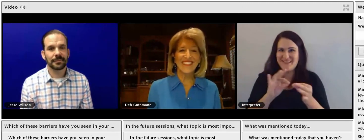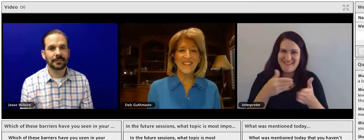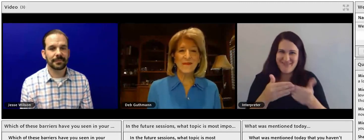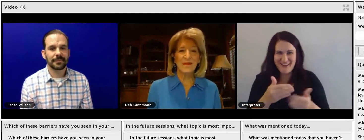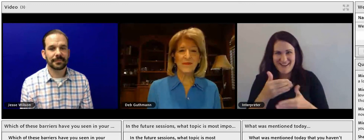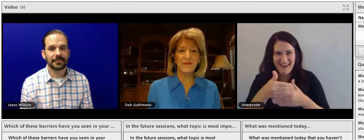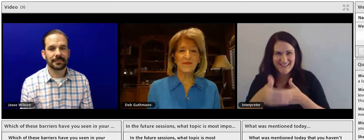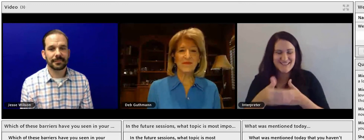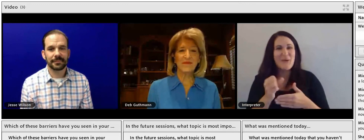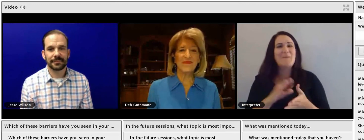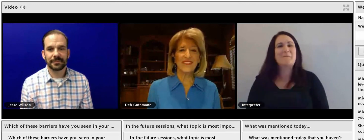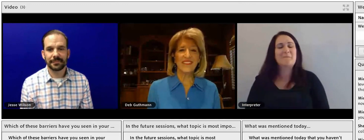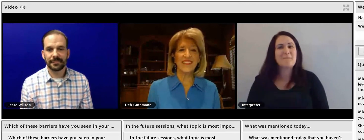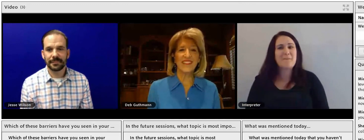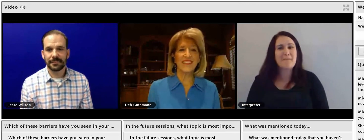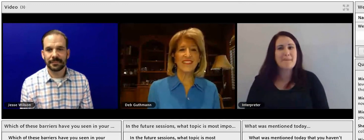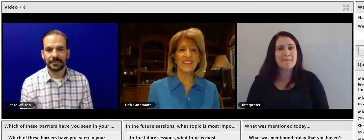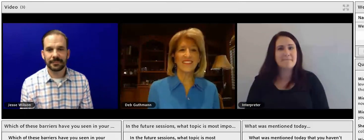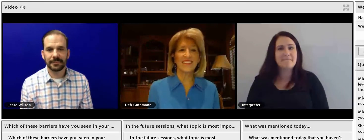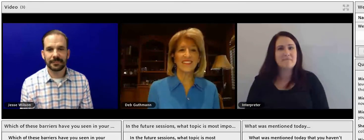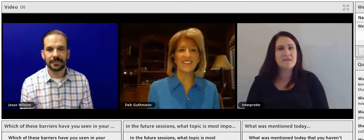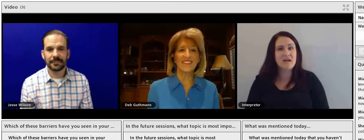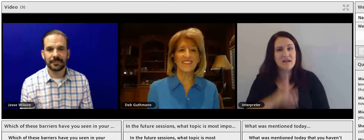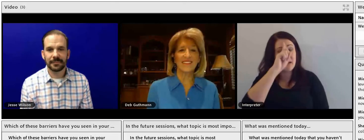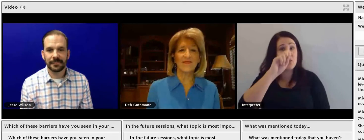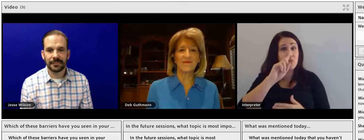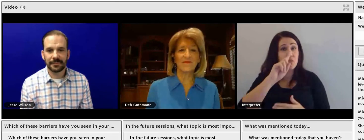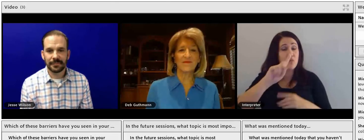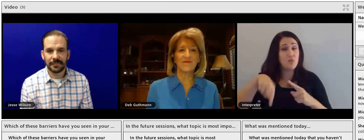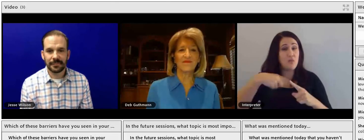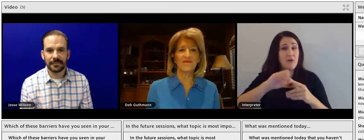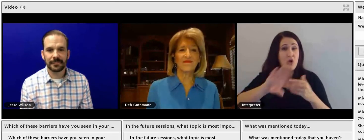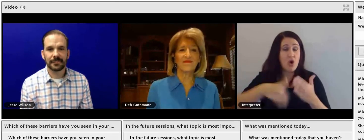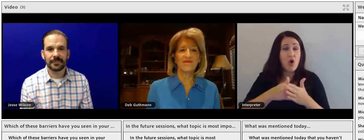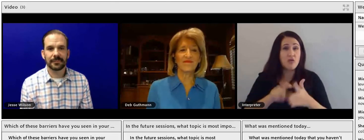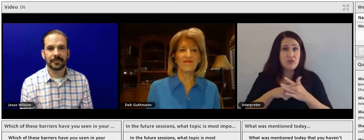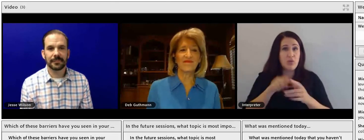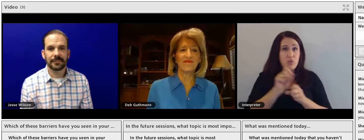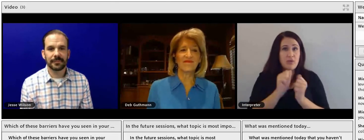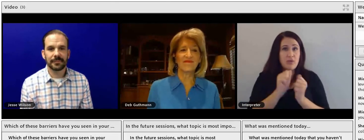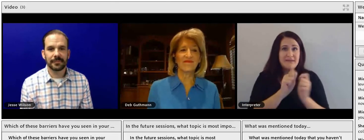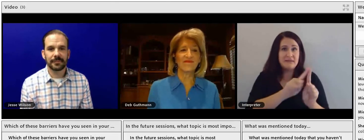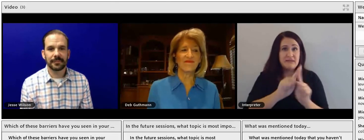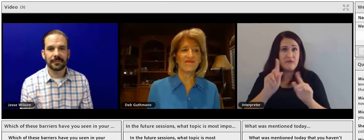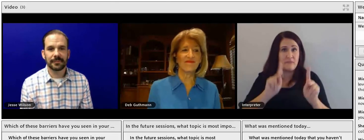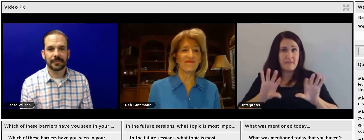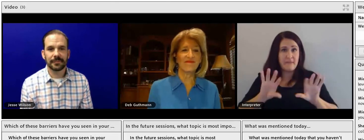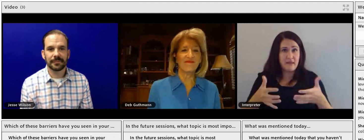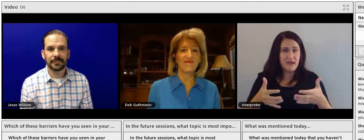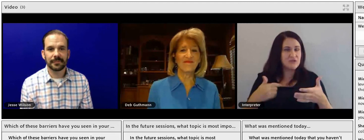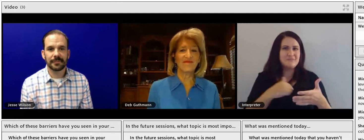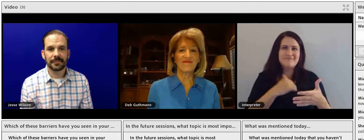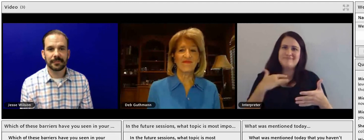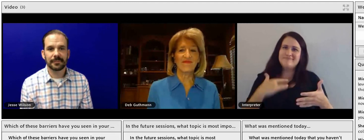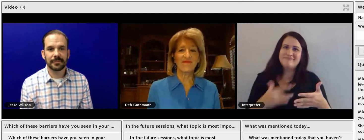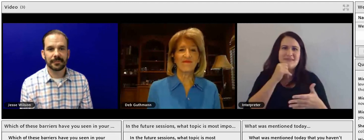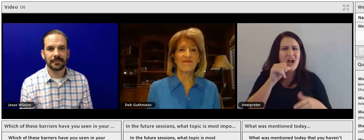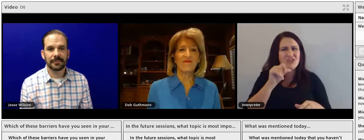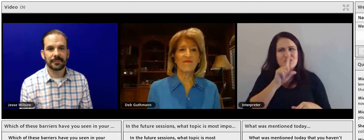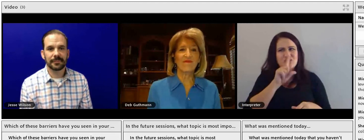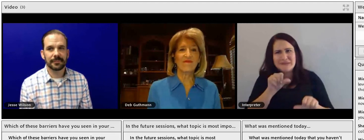that when we all start working with different populations, we often aren't sure if what we were doing was